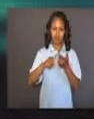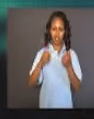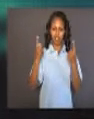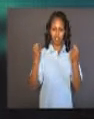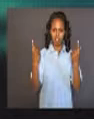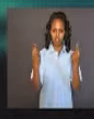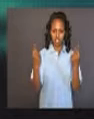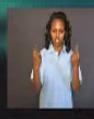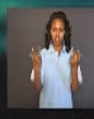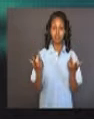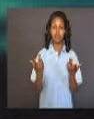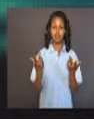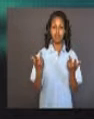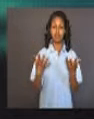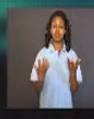televisions,